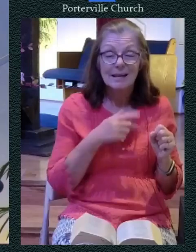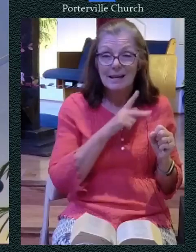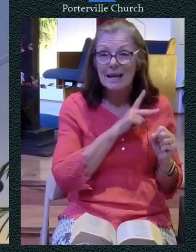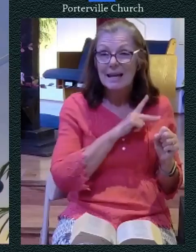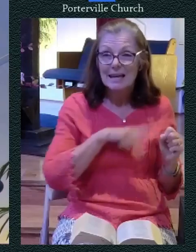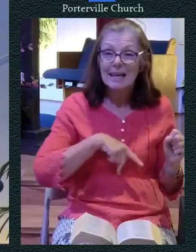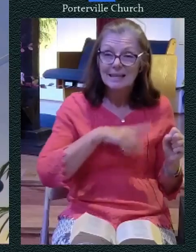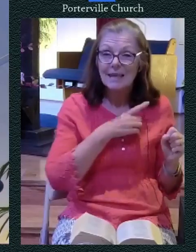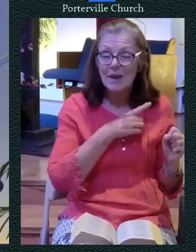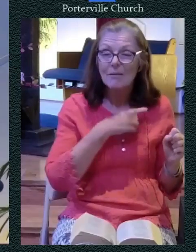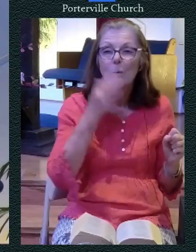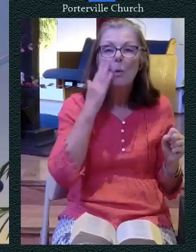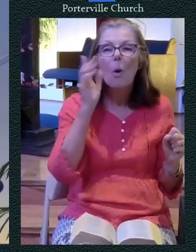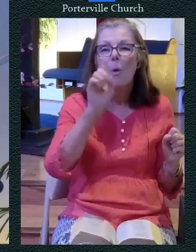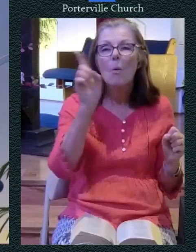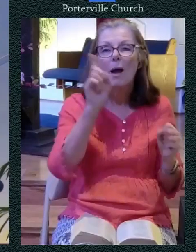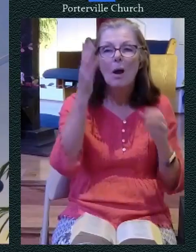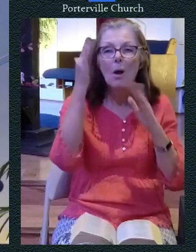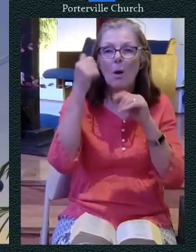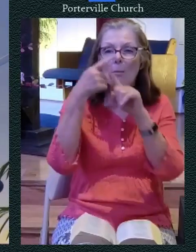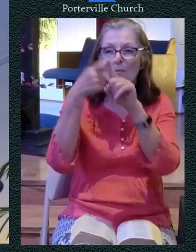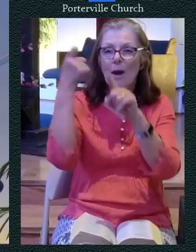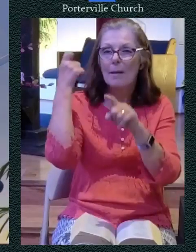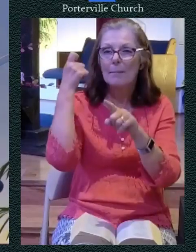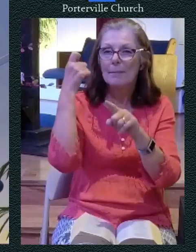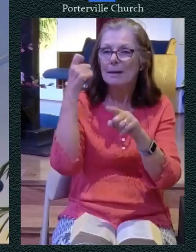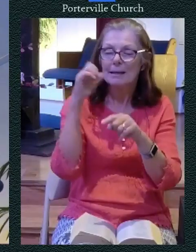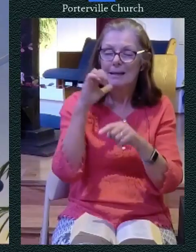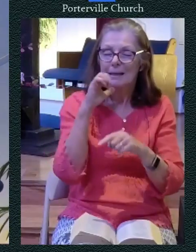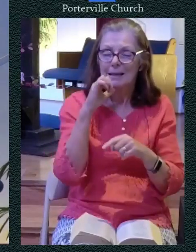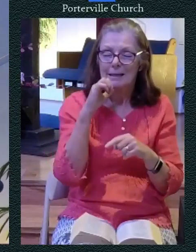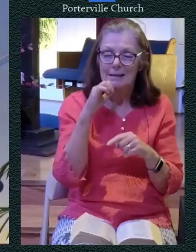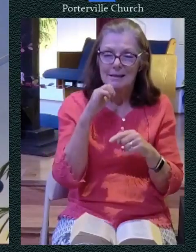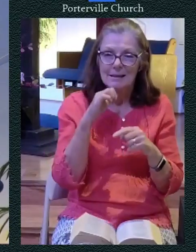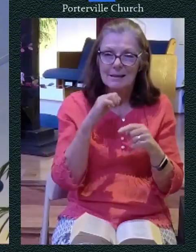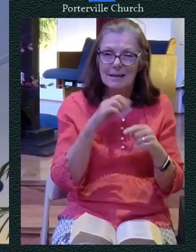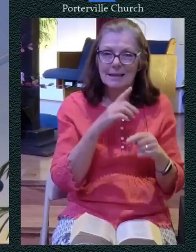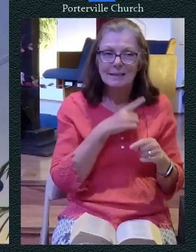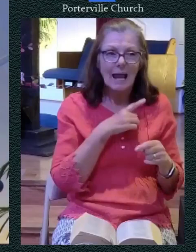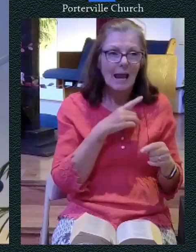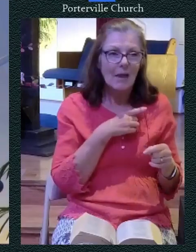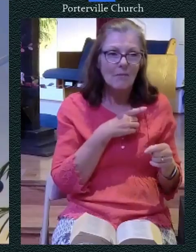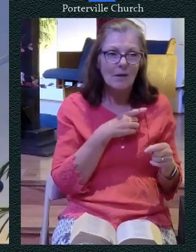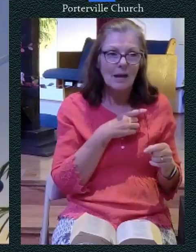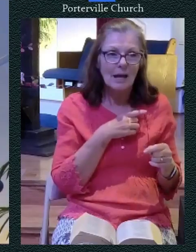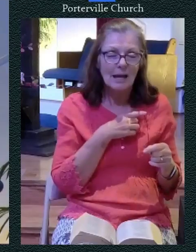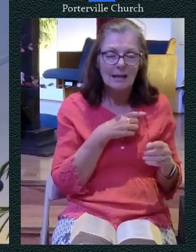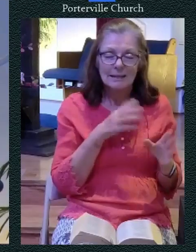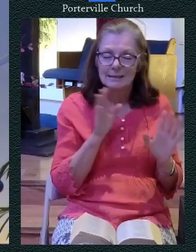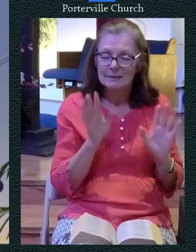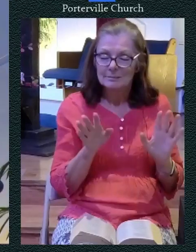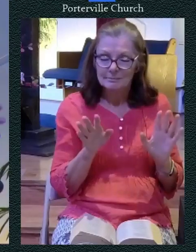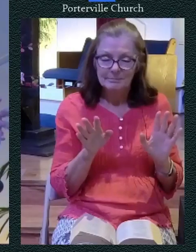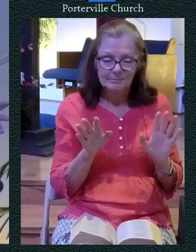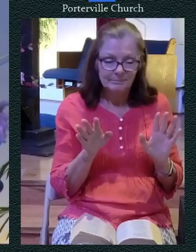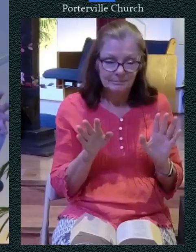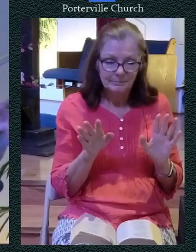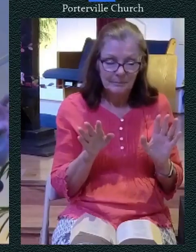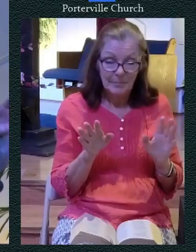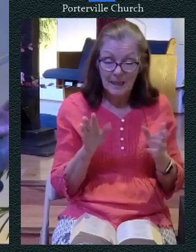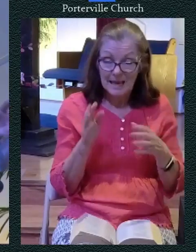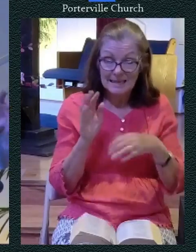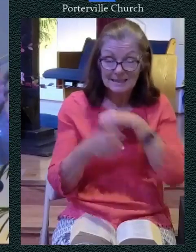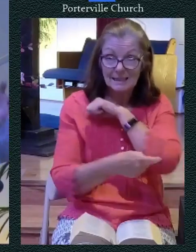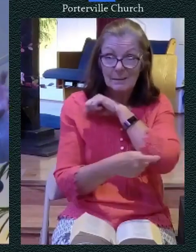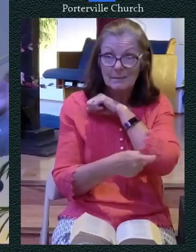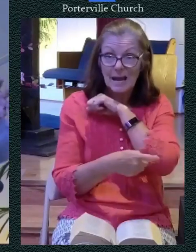hope. He's no longer, he's starting to break free of the strength of that temptation that, oh man, where you should really put your